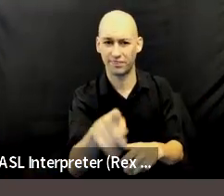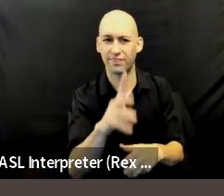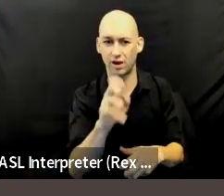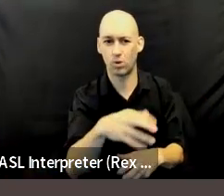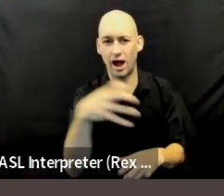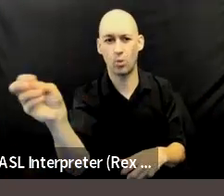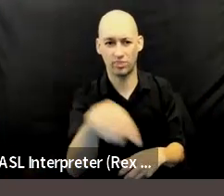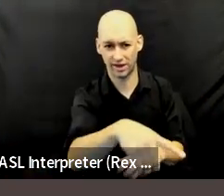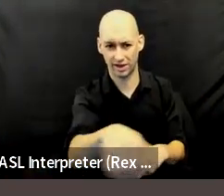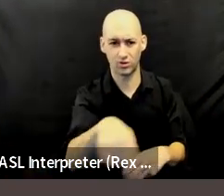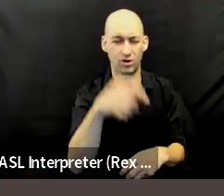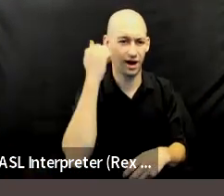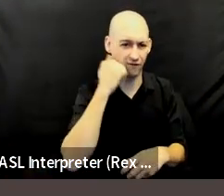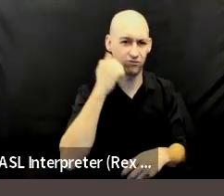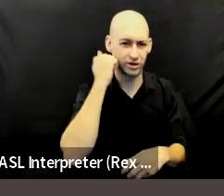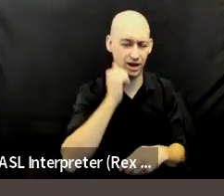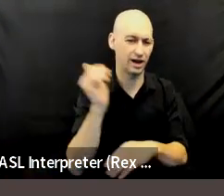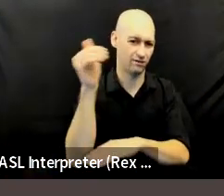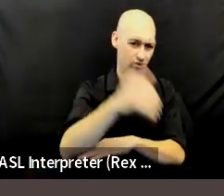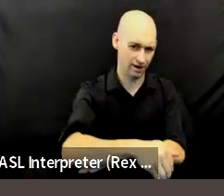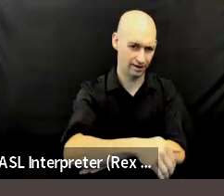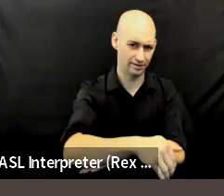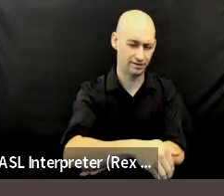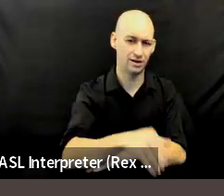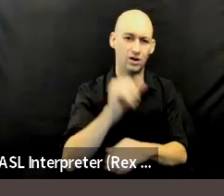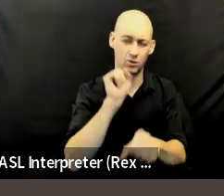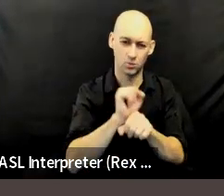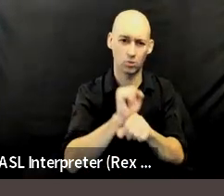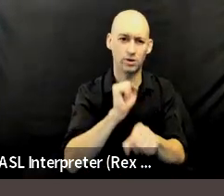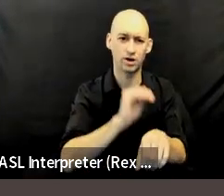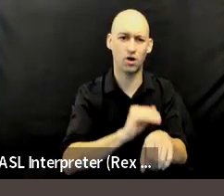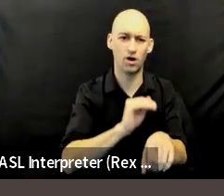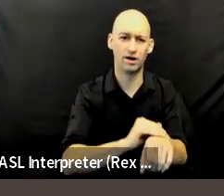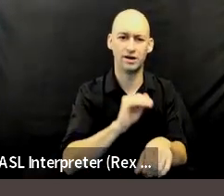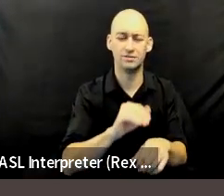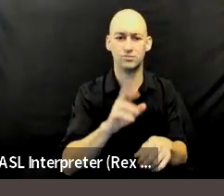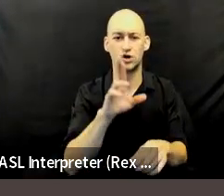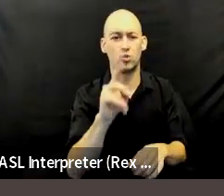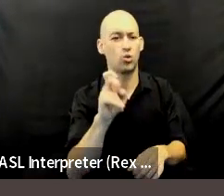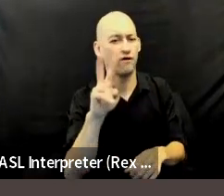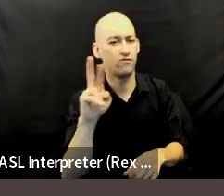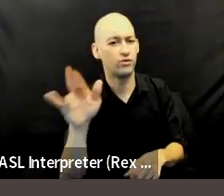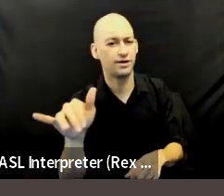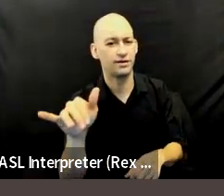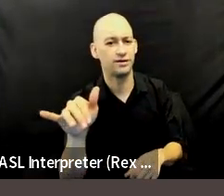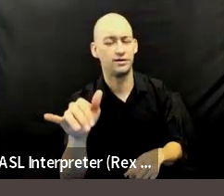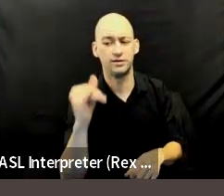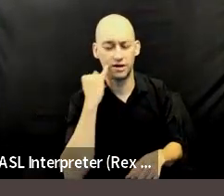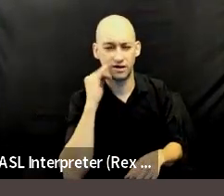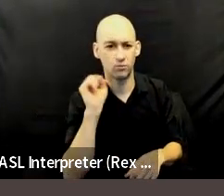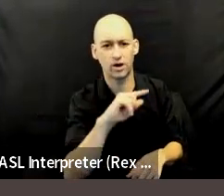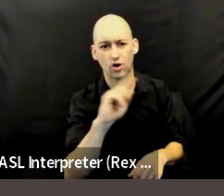there, all day, all night, working on the recovery. So if we can go to the